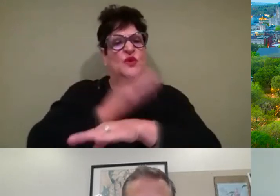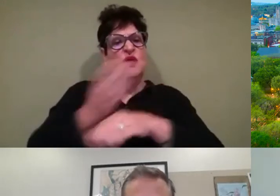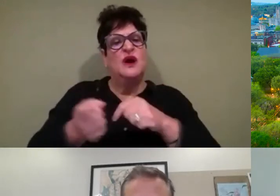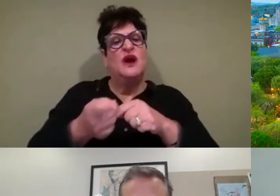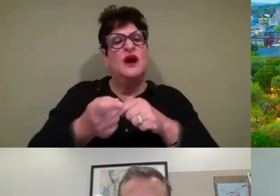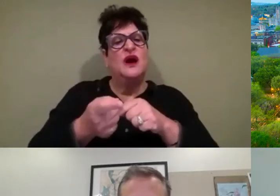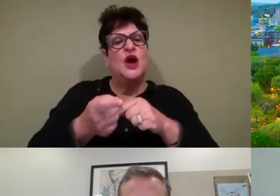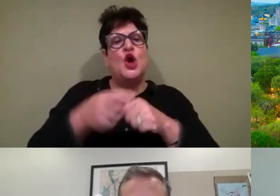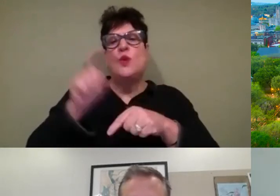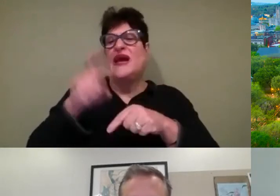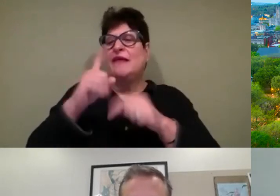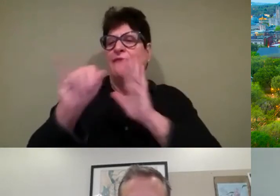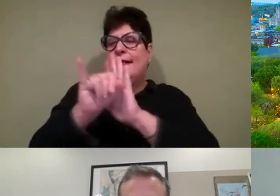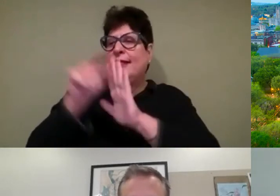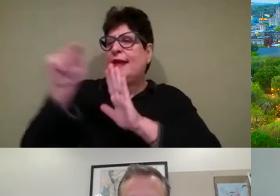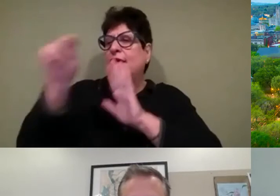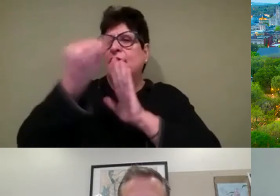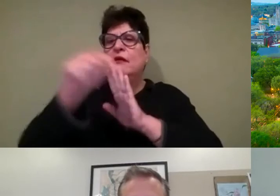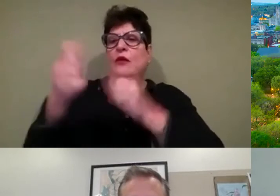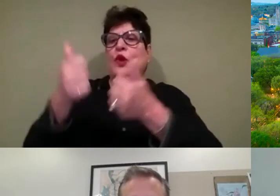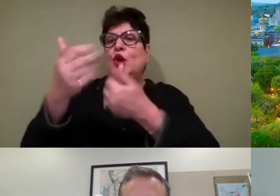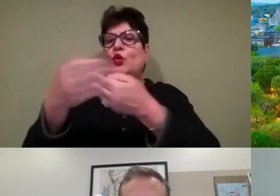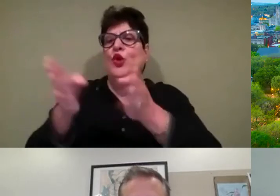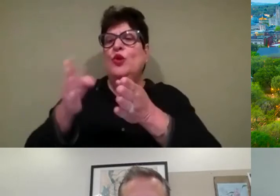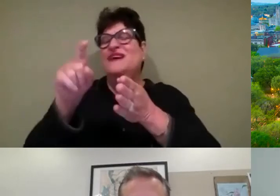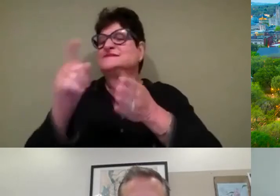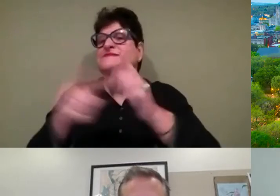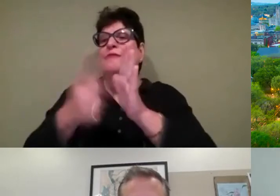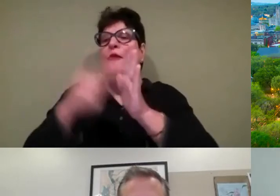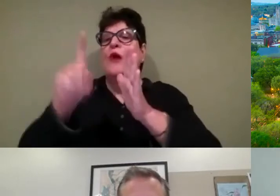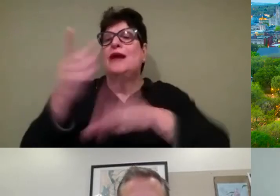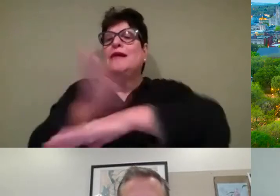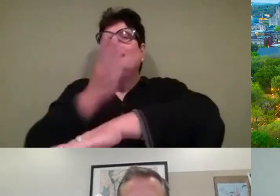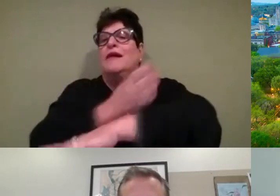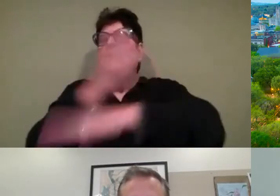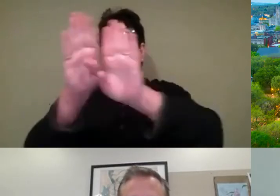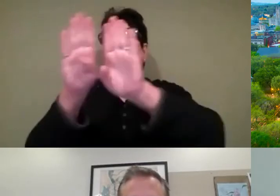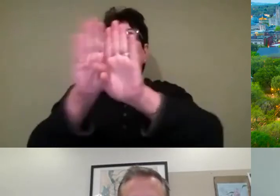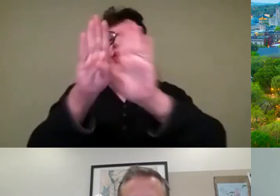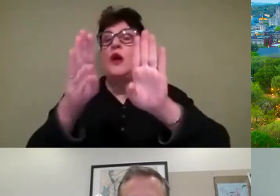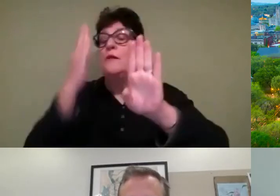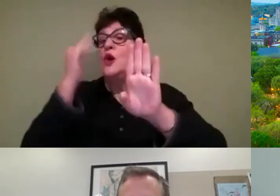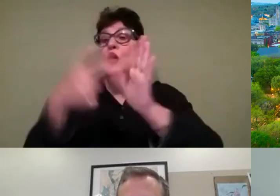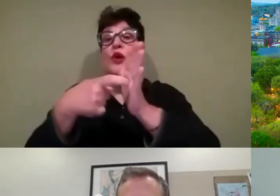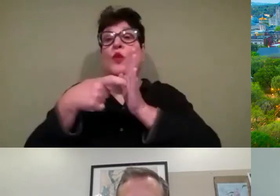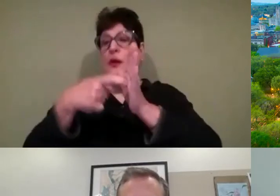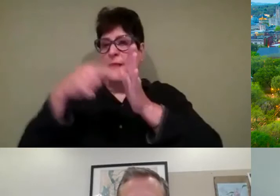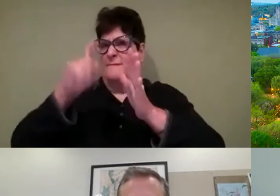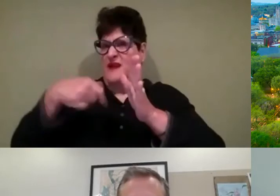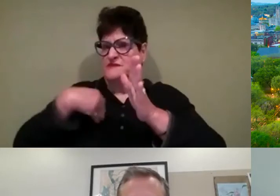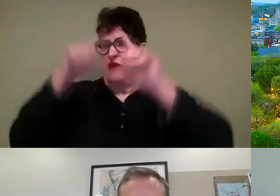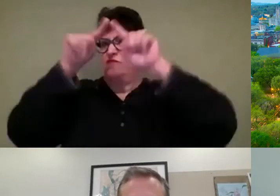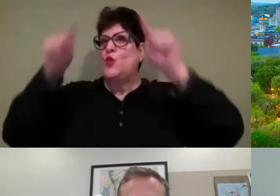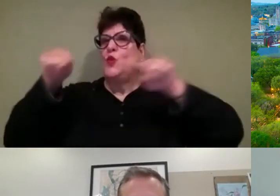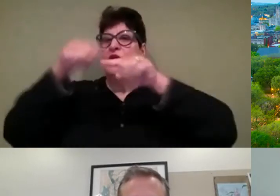We had to identify rooms, and in some cases we had to modify the door. The requirements are that the door have a window in it so that